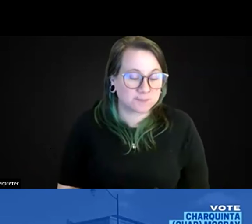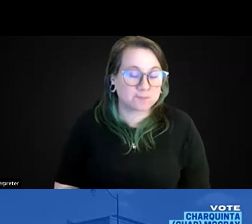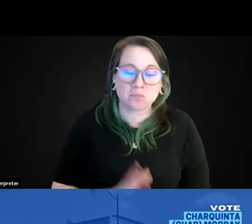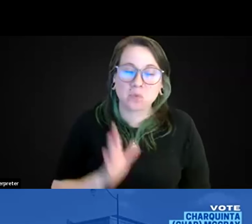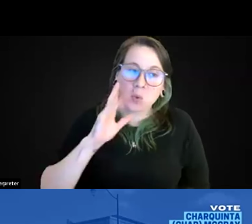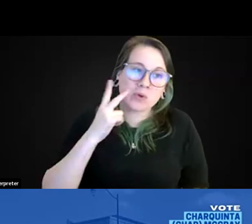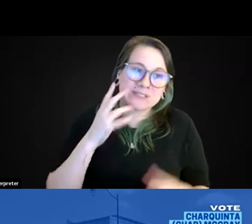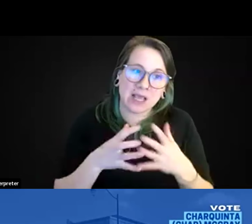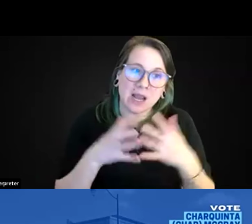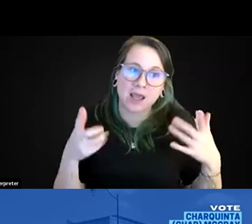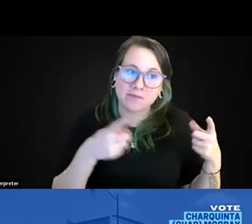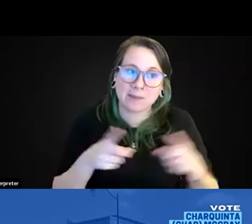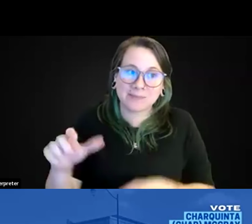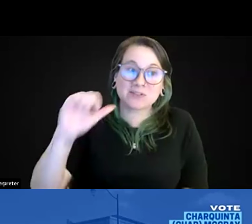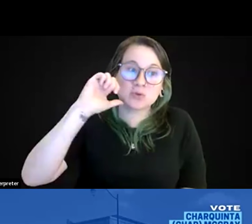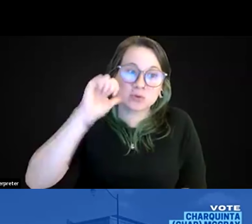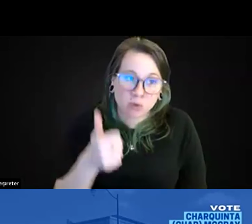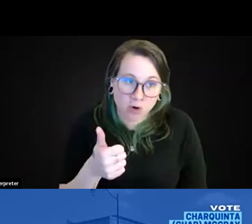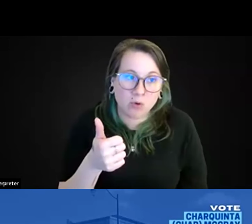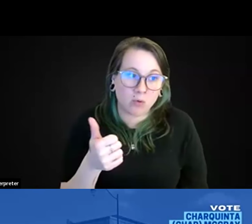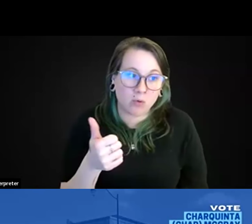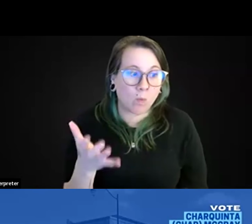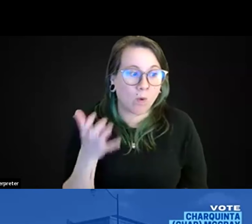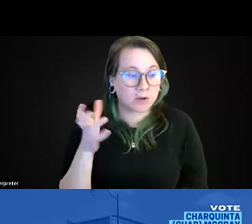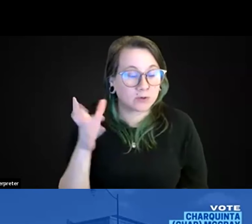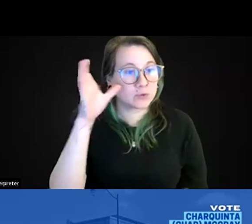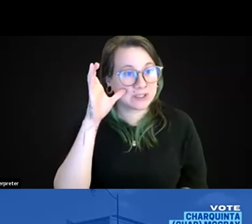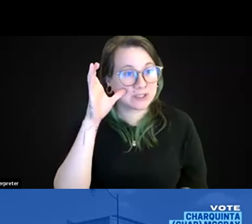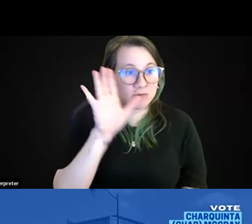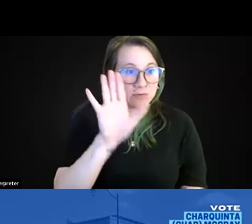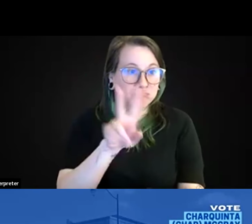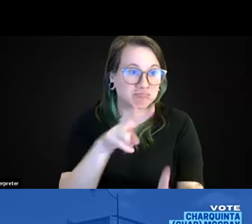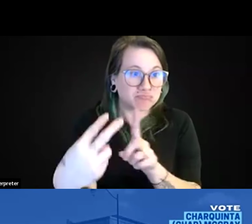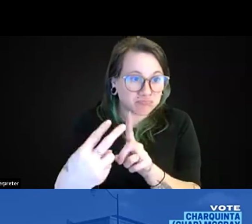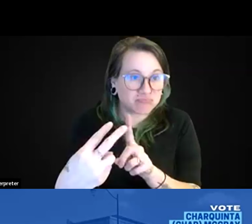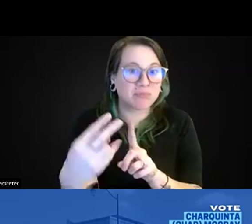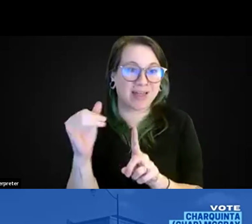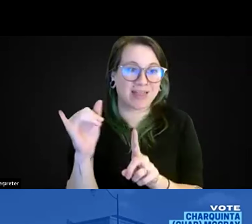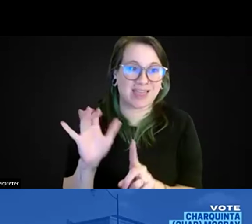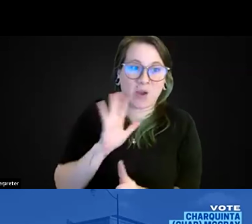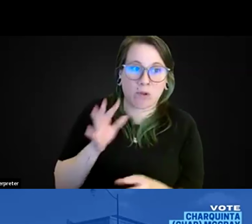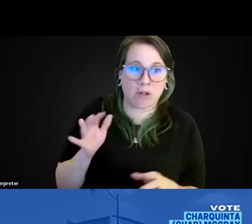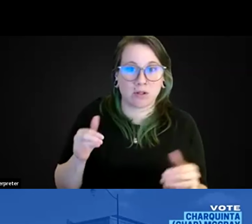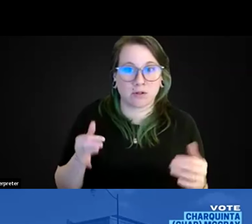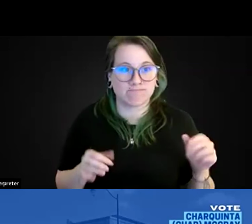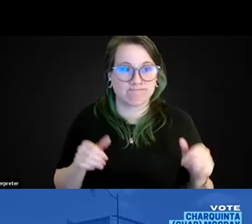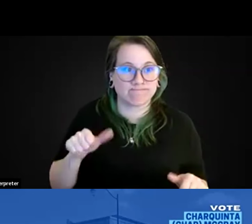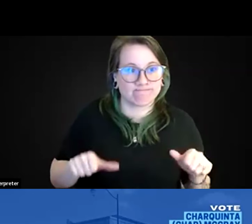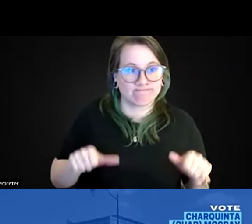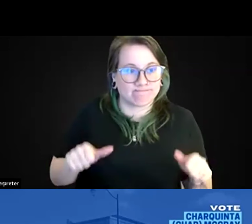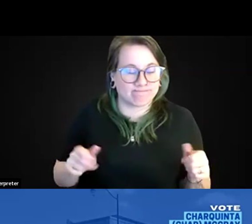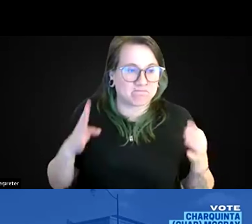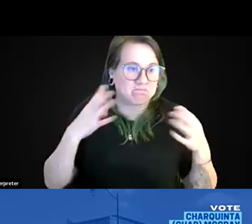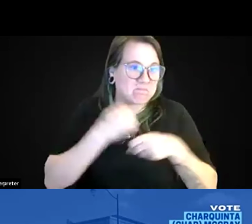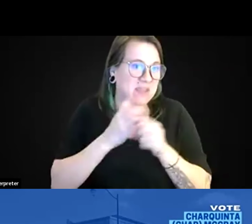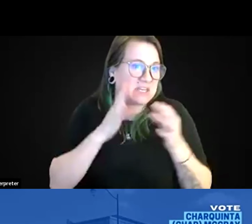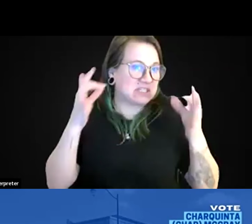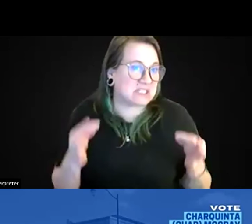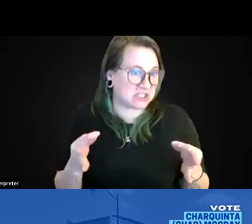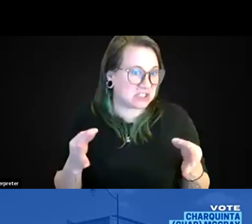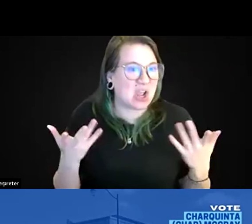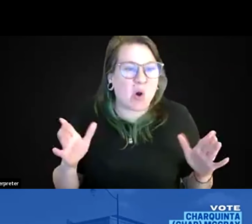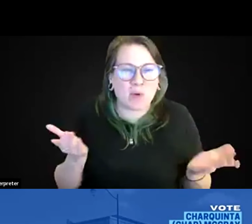a lot of that tomorrow, just wanting to hear from you guys. And I think that will either sway his decision. Um, Again, like you say, he's a maybe.